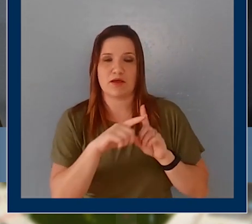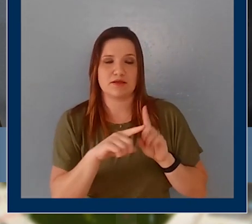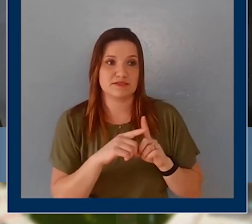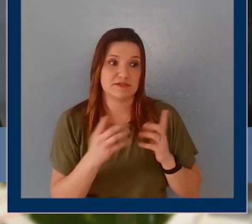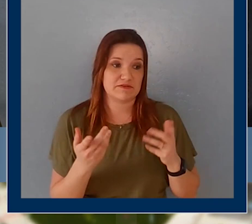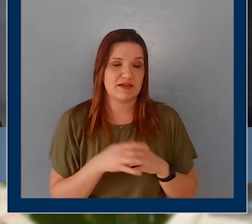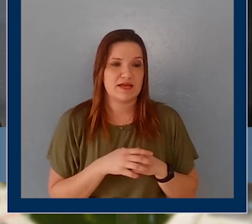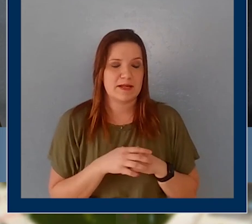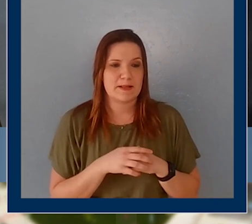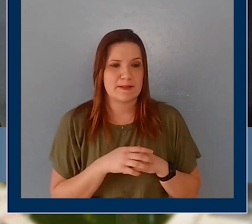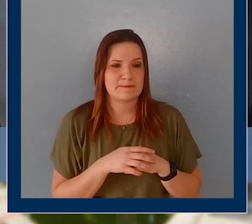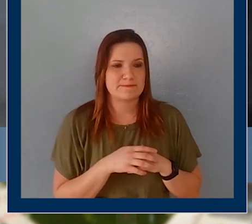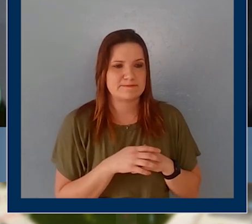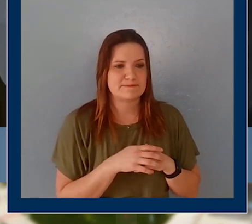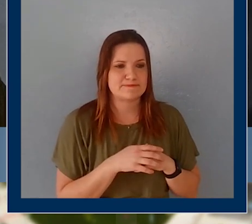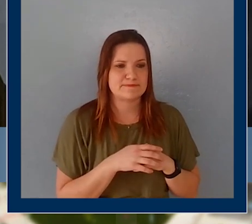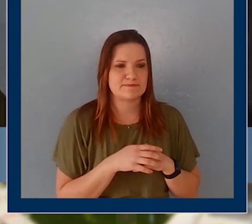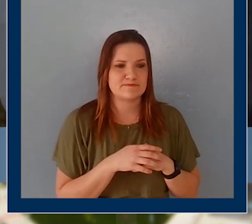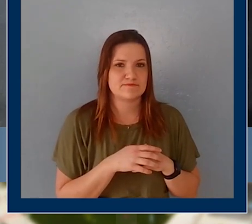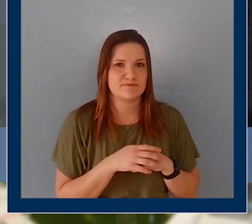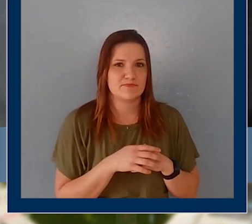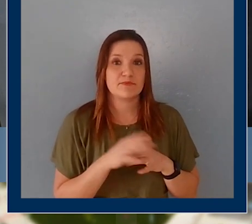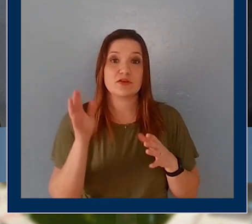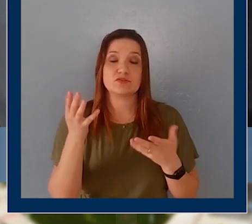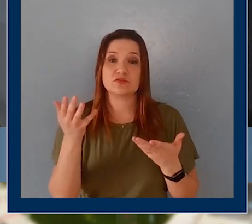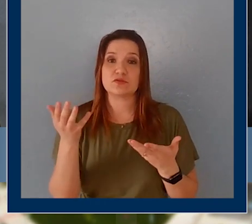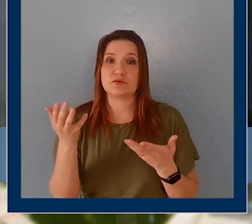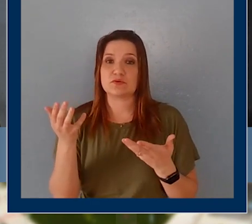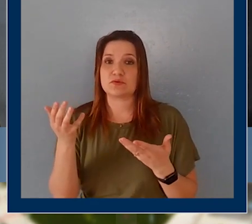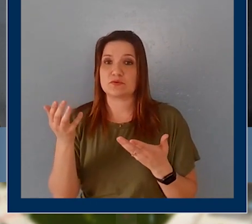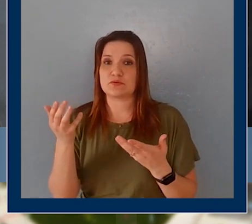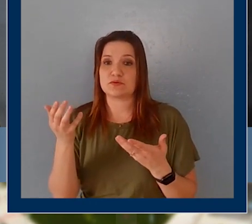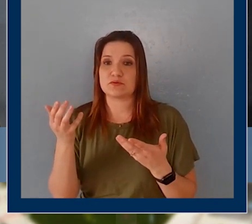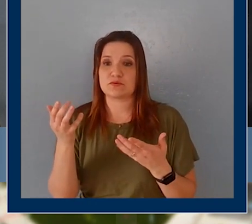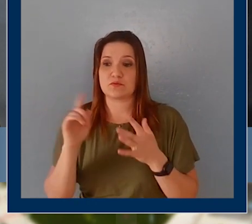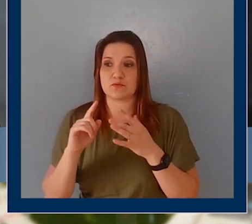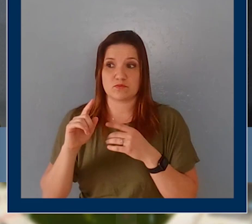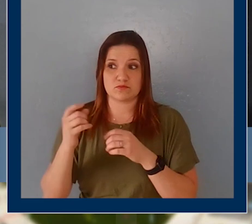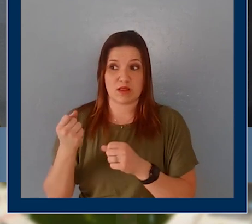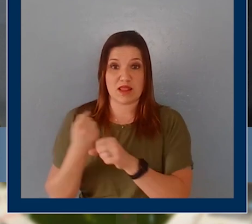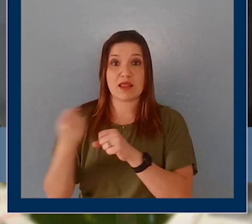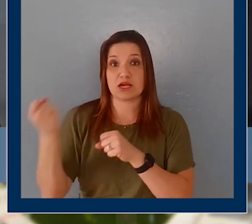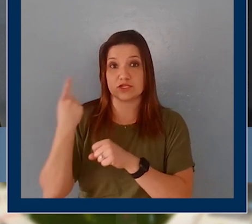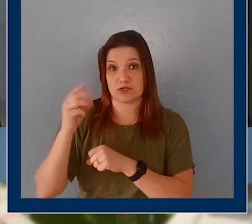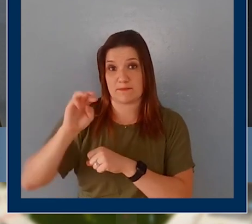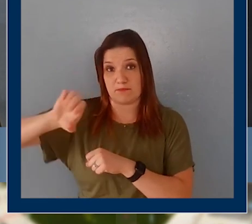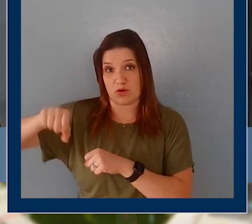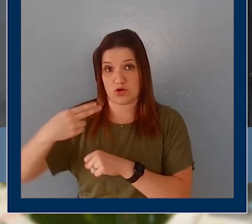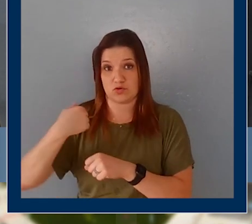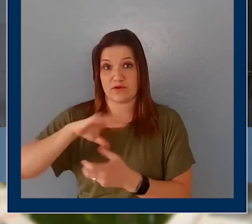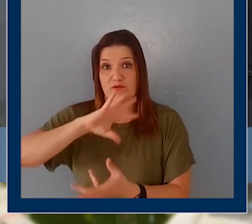the hospital, heart attacks, renal failure, things of that nature. So that's where